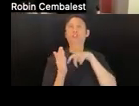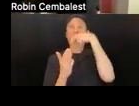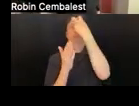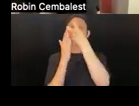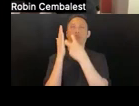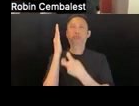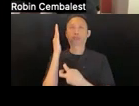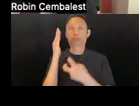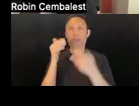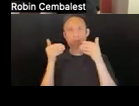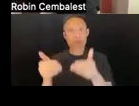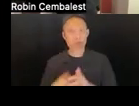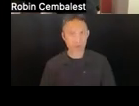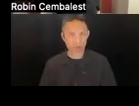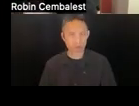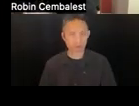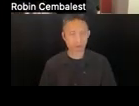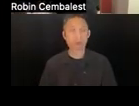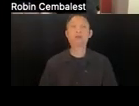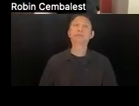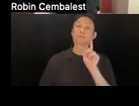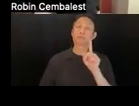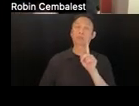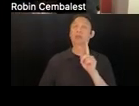say nearer to the opening, the calls